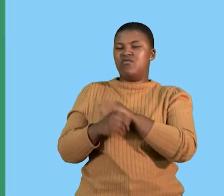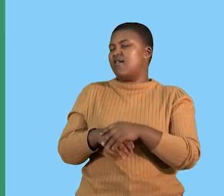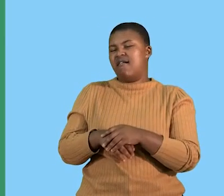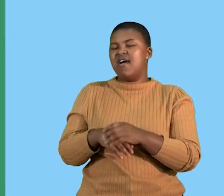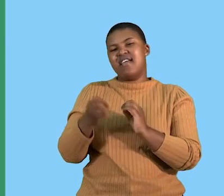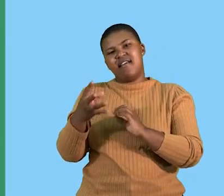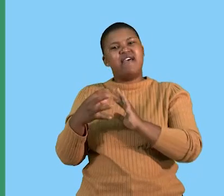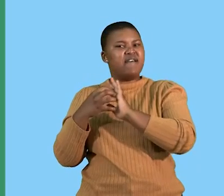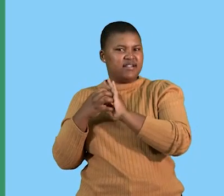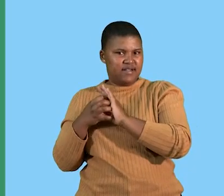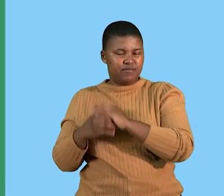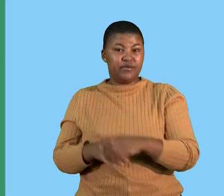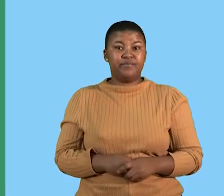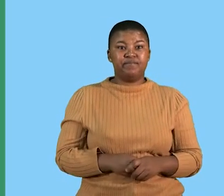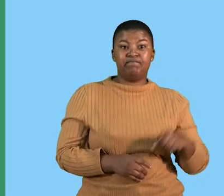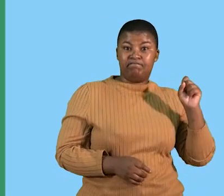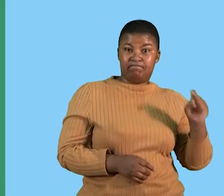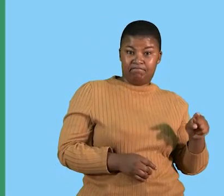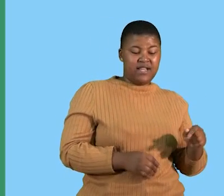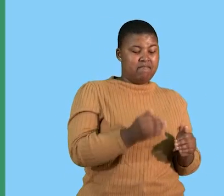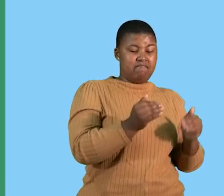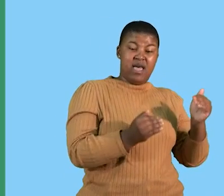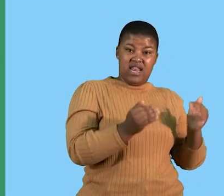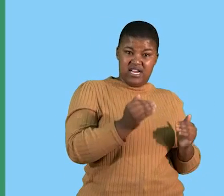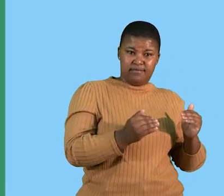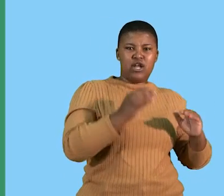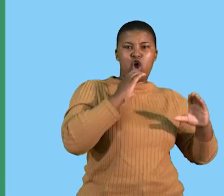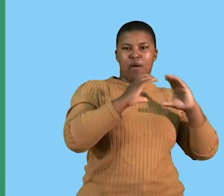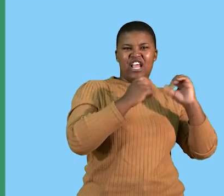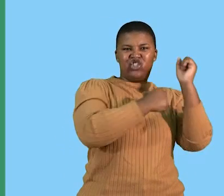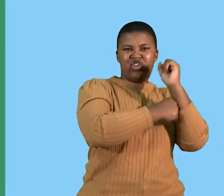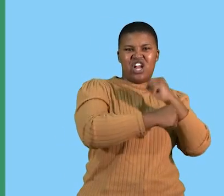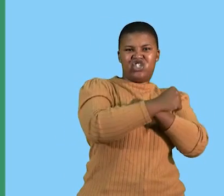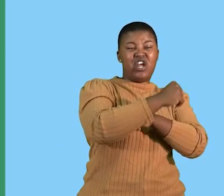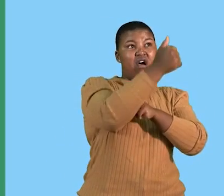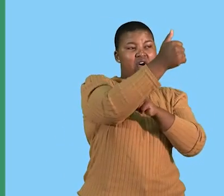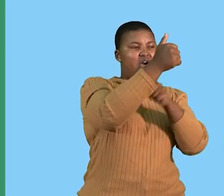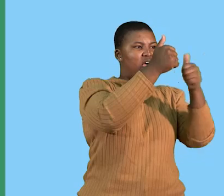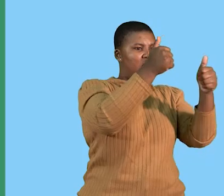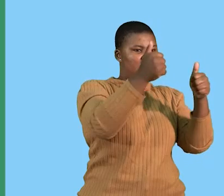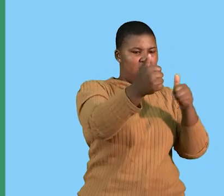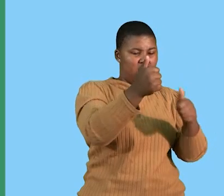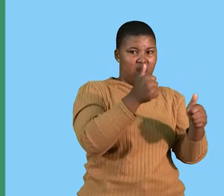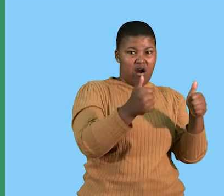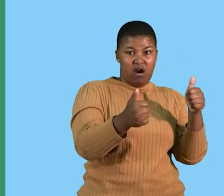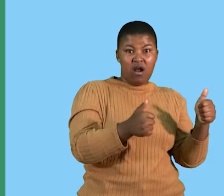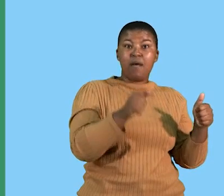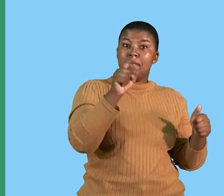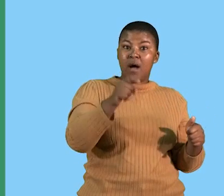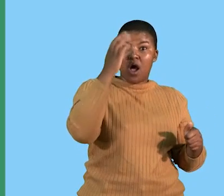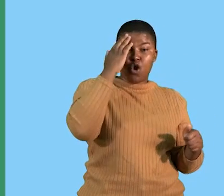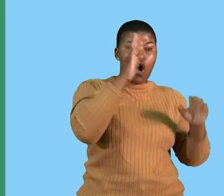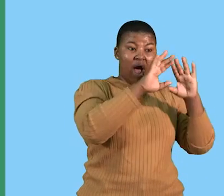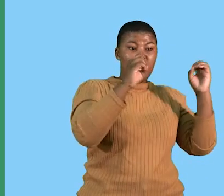the employees. Management communicates through the structure. You should know what an